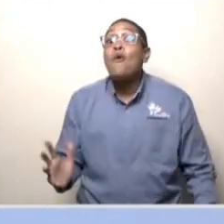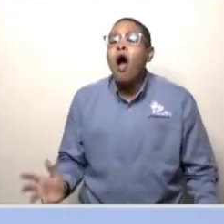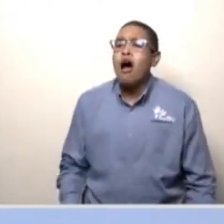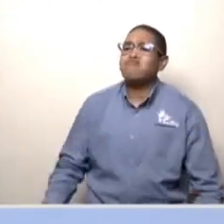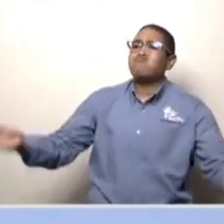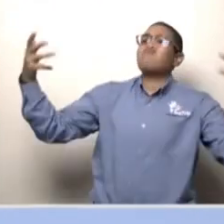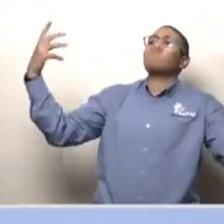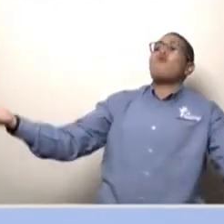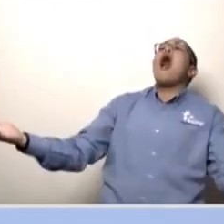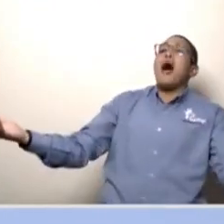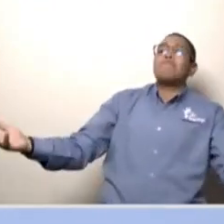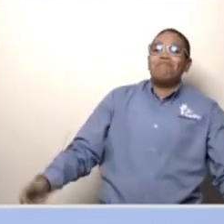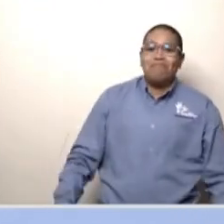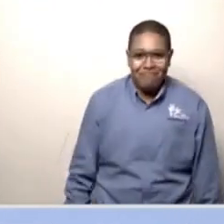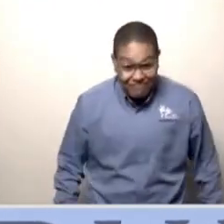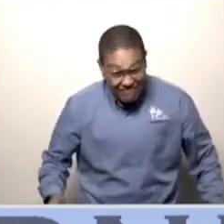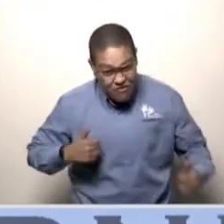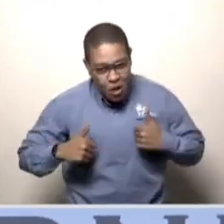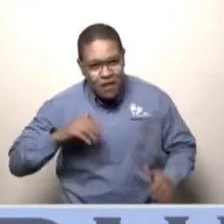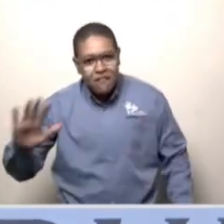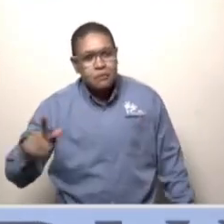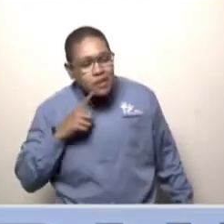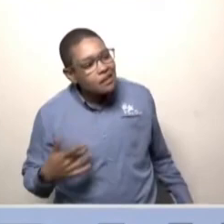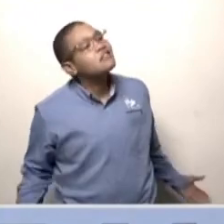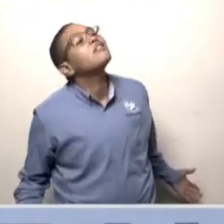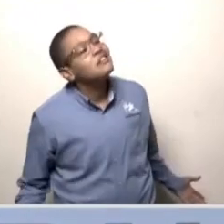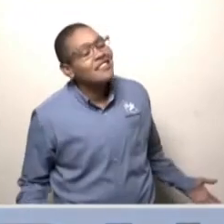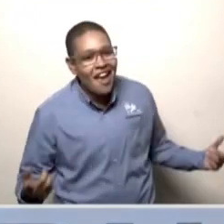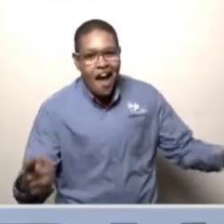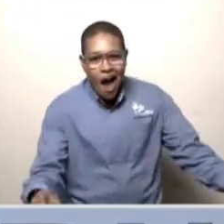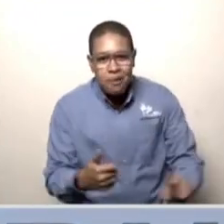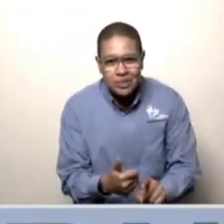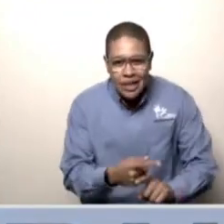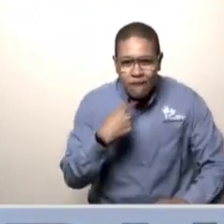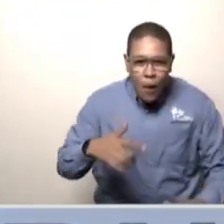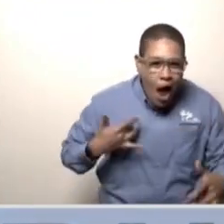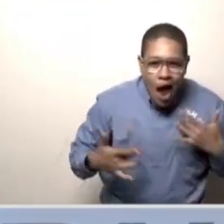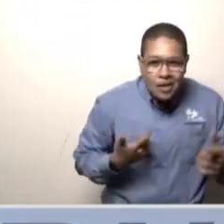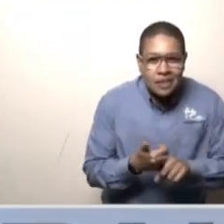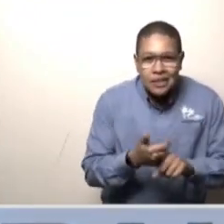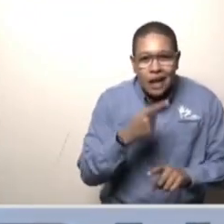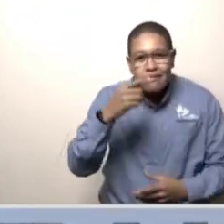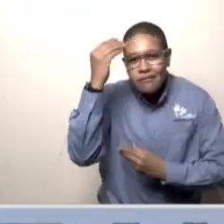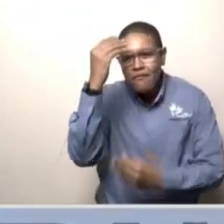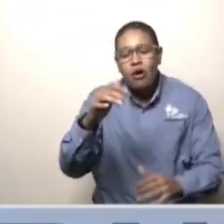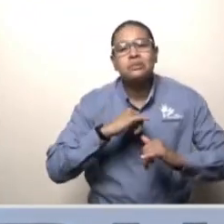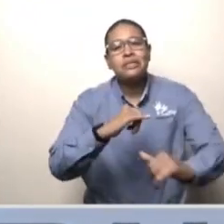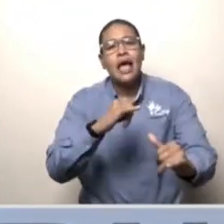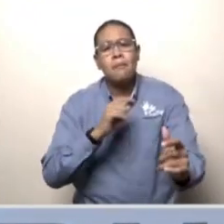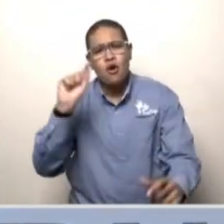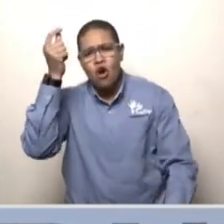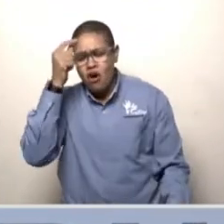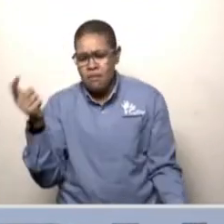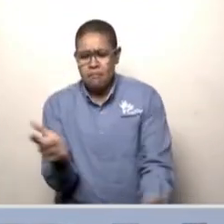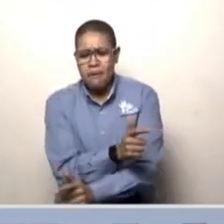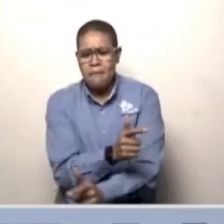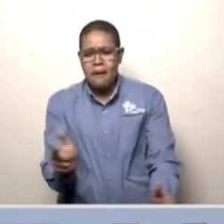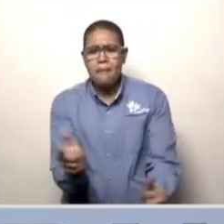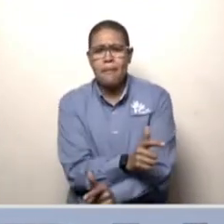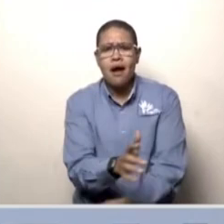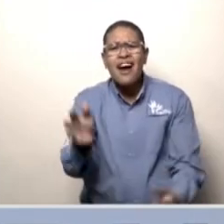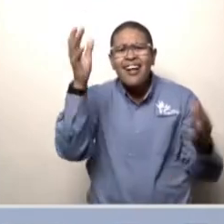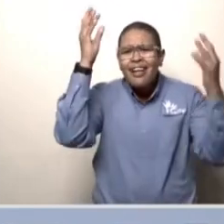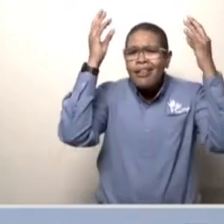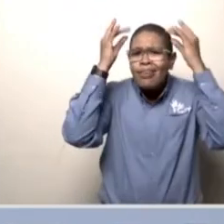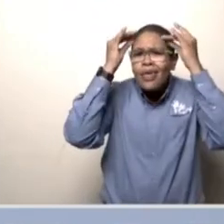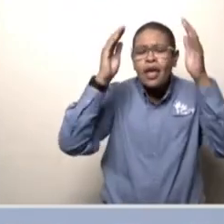we say Wagwan. We are delighted to convene this very important government-to-government discussion entitled Think